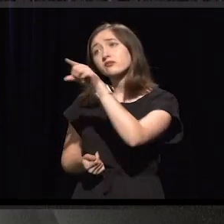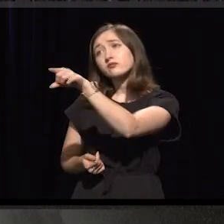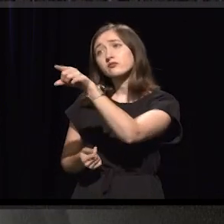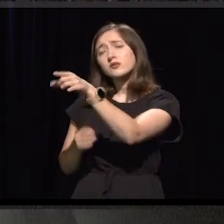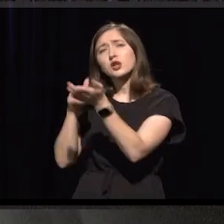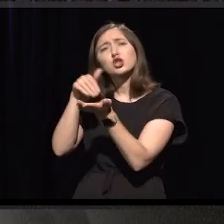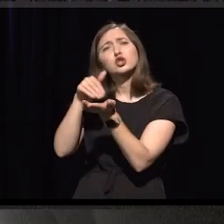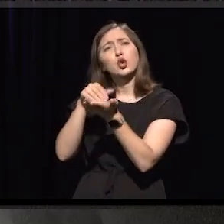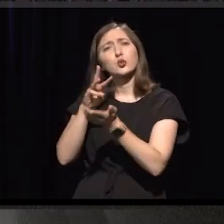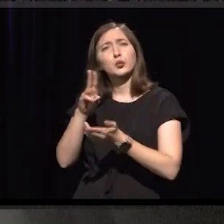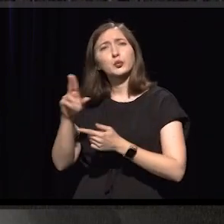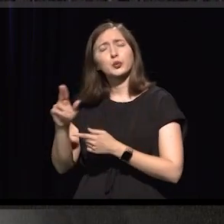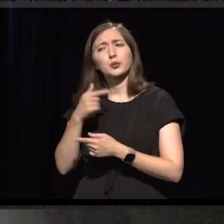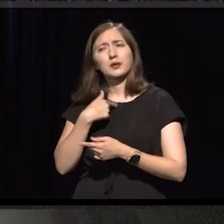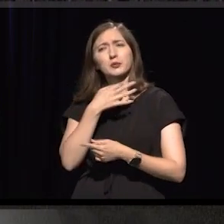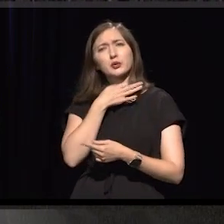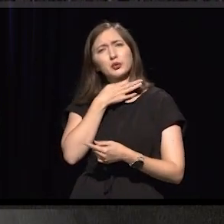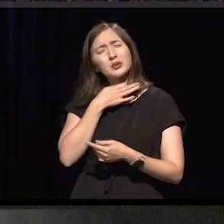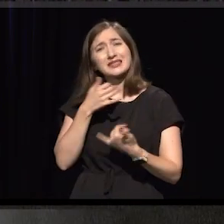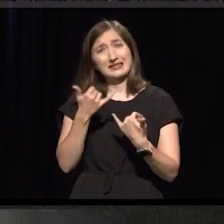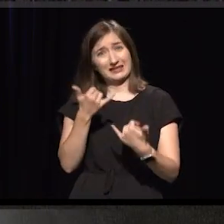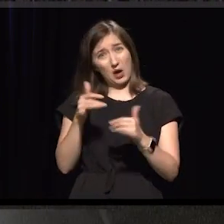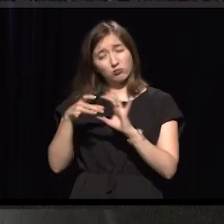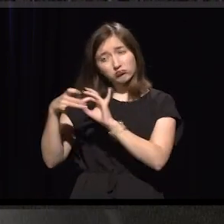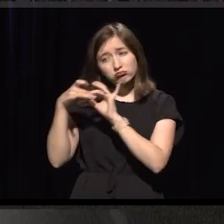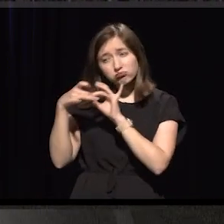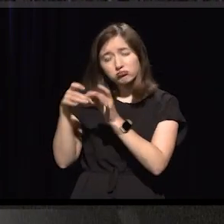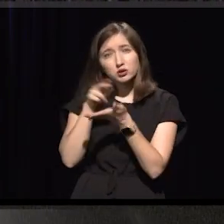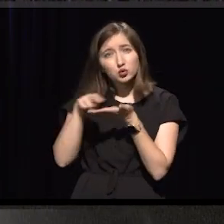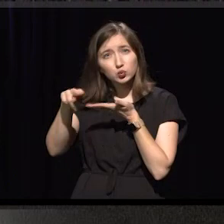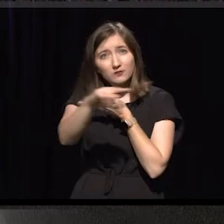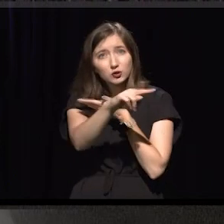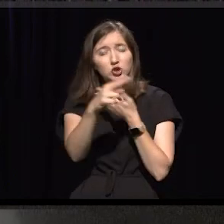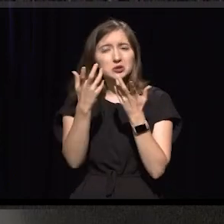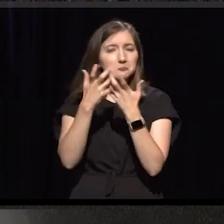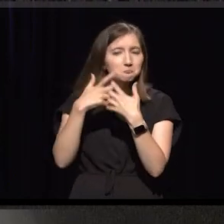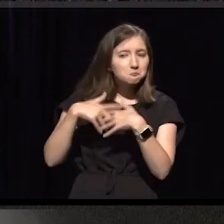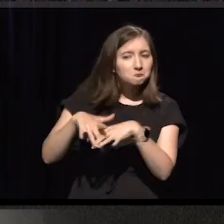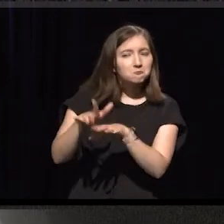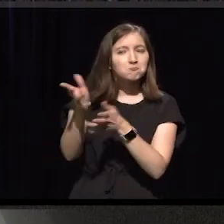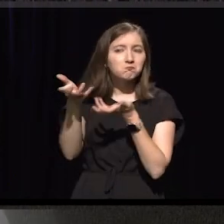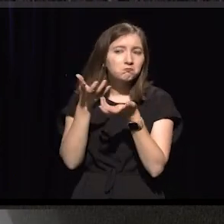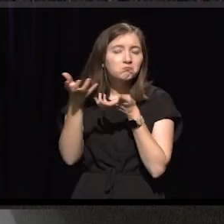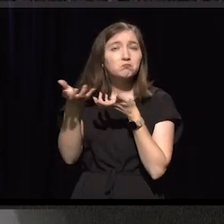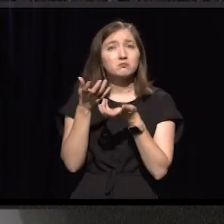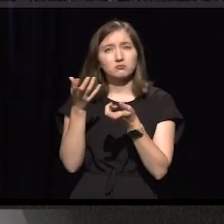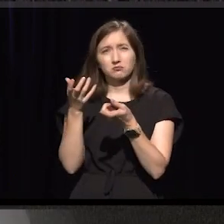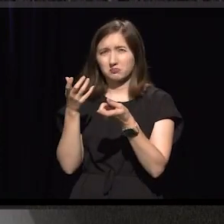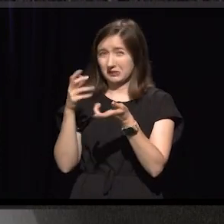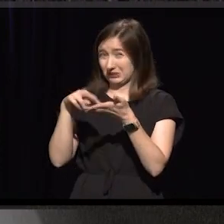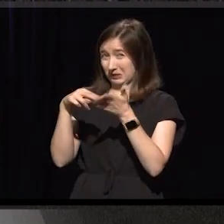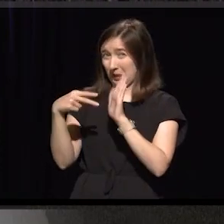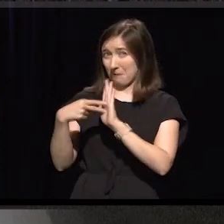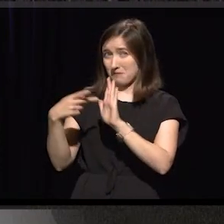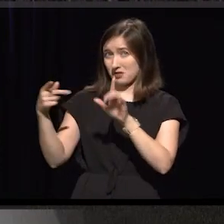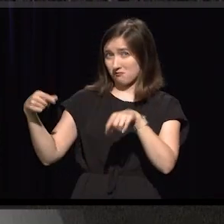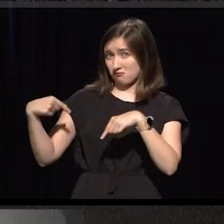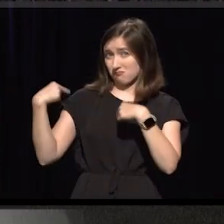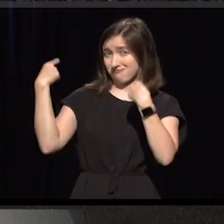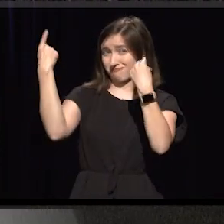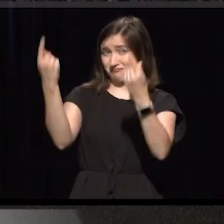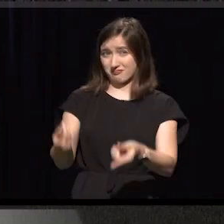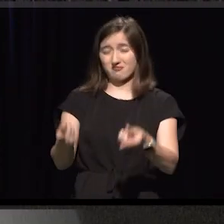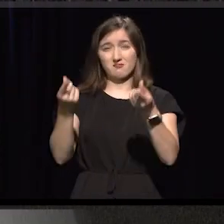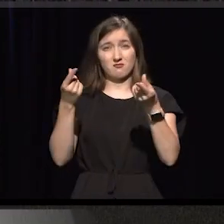to get to where we're working closely with the universities, is it correct to understand that they have not been involving Metro Health in the reopening